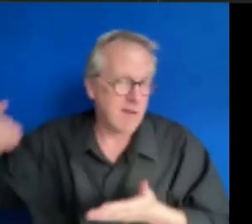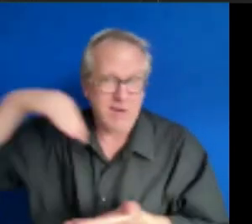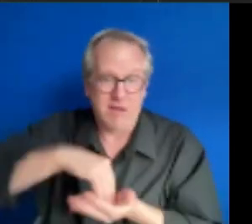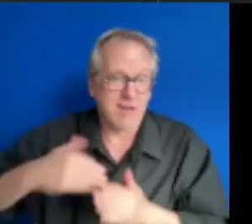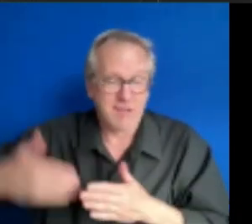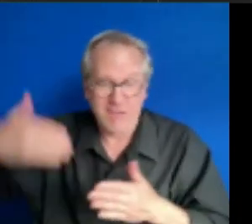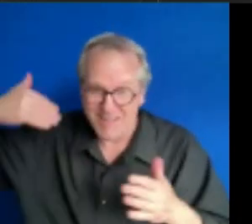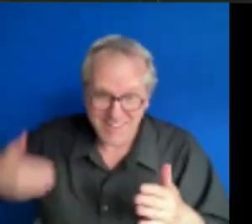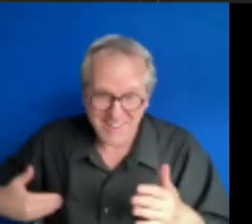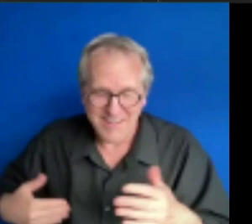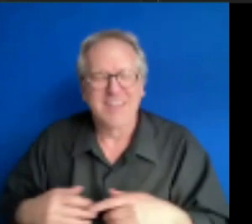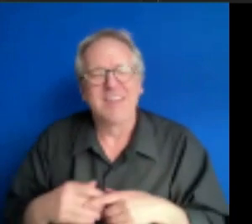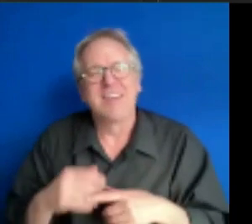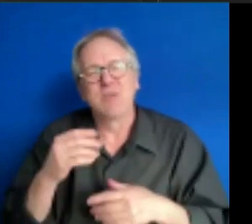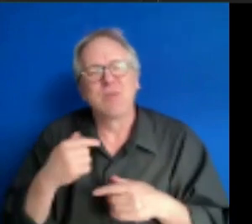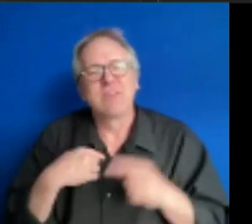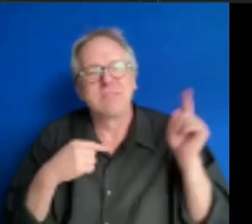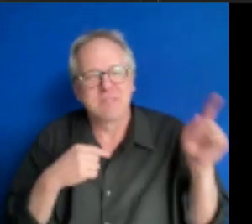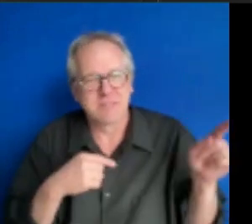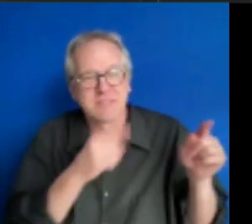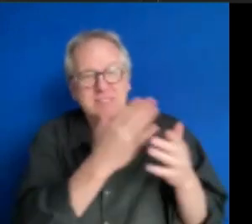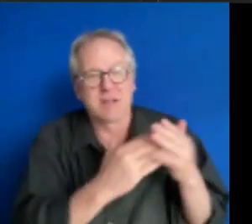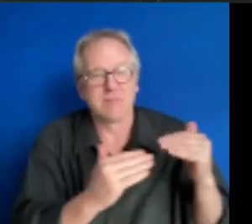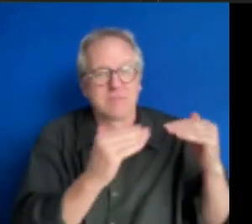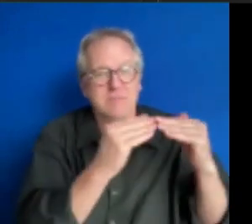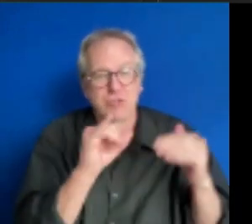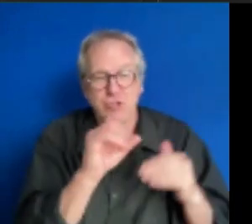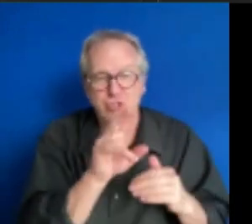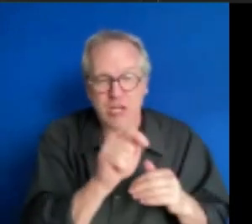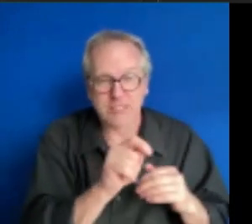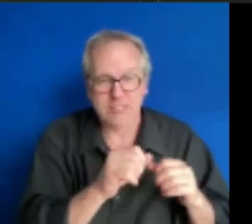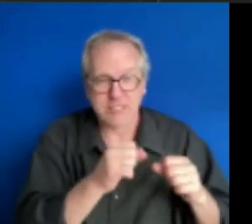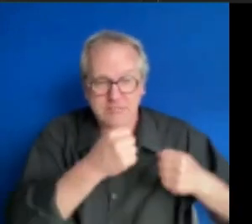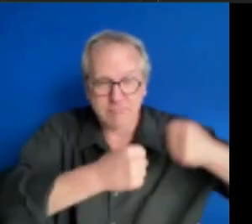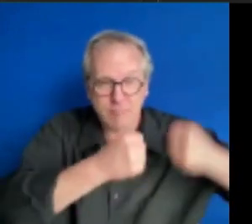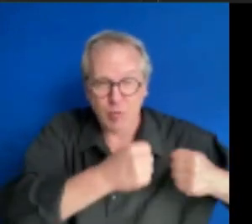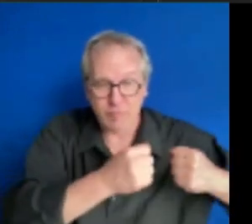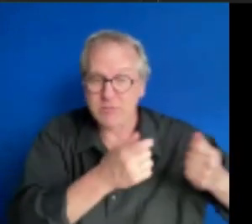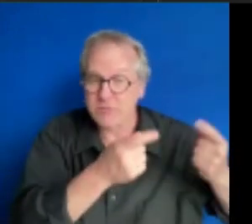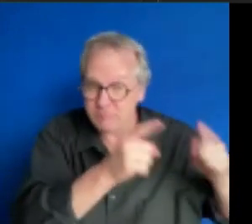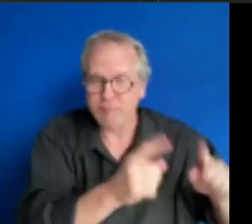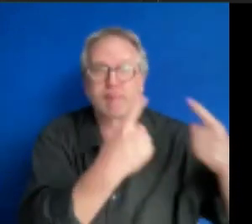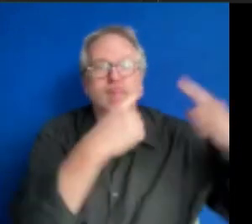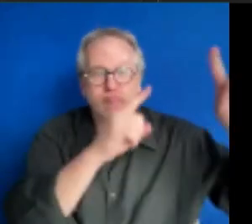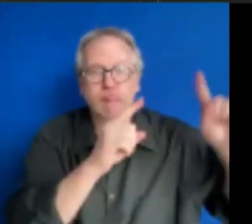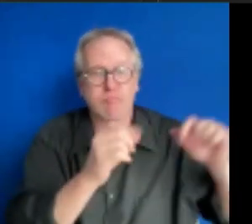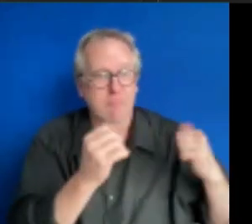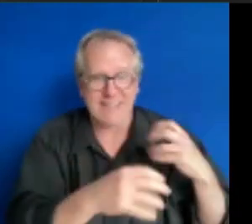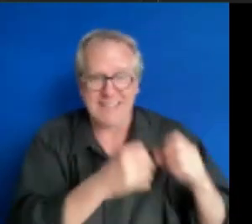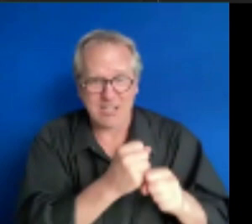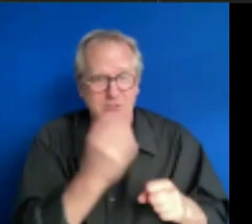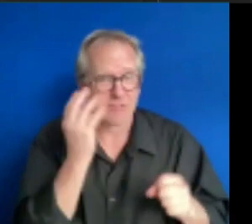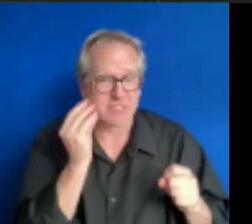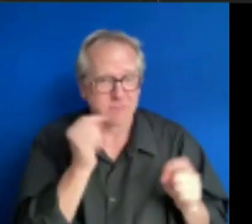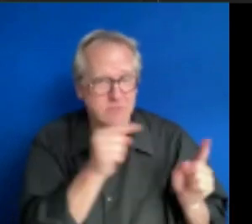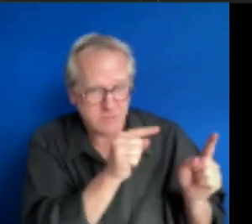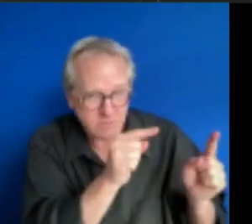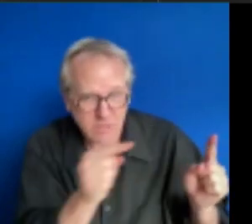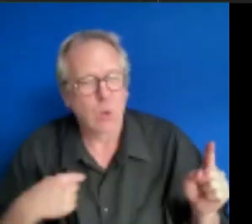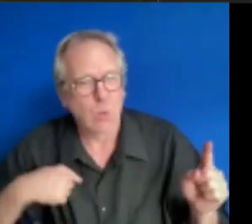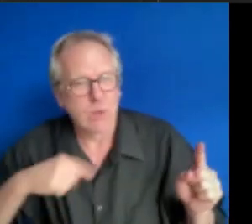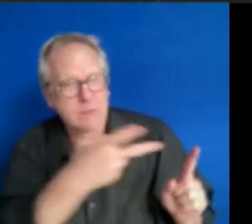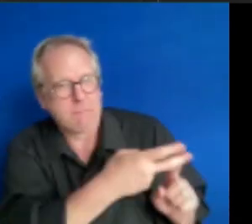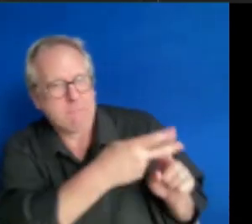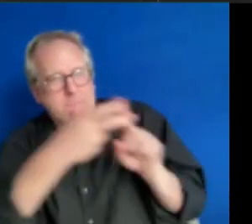are justice movements that are working and have been working for years and years and years. And being able to put